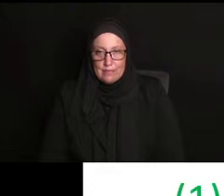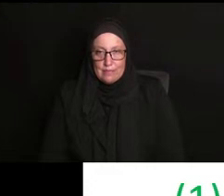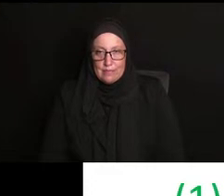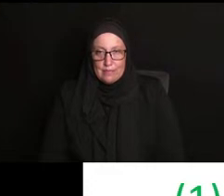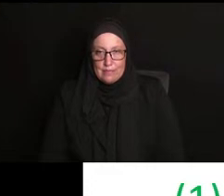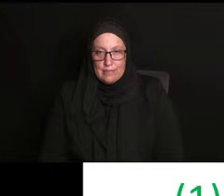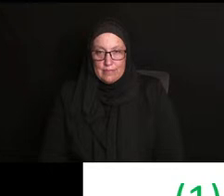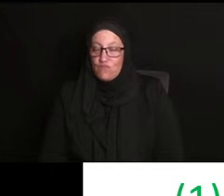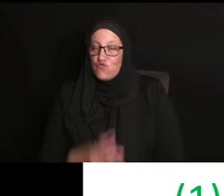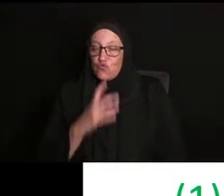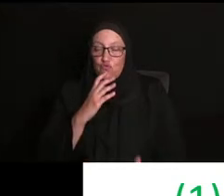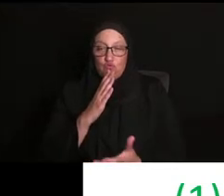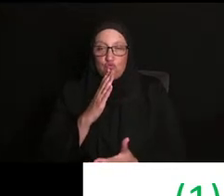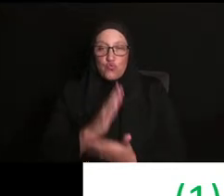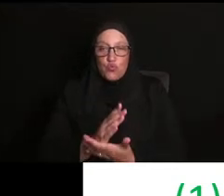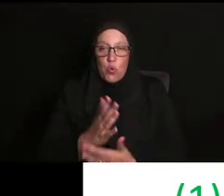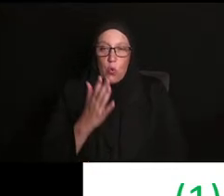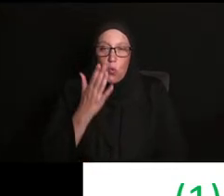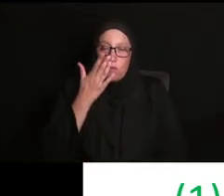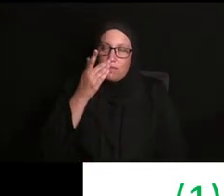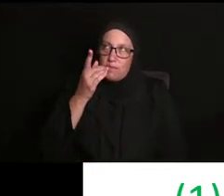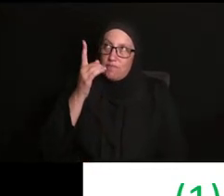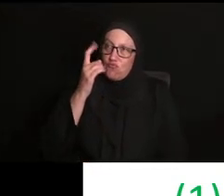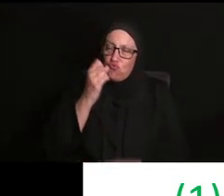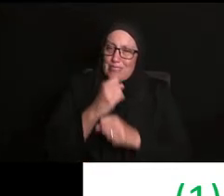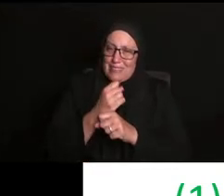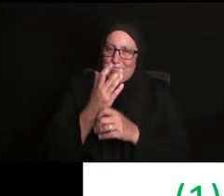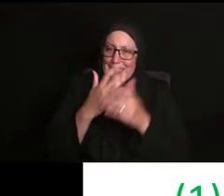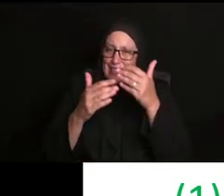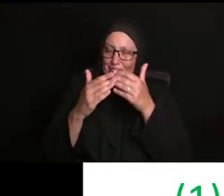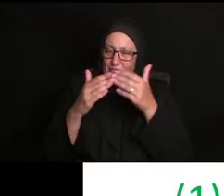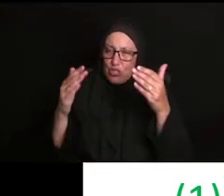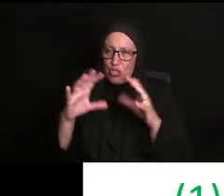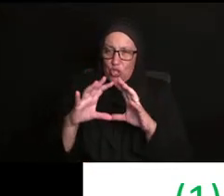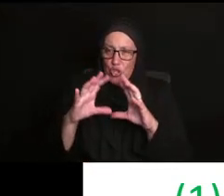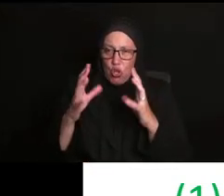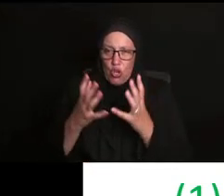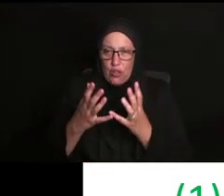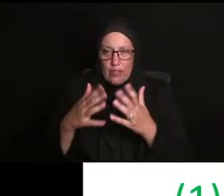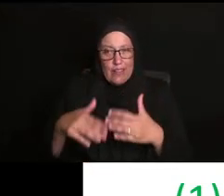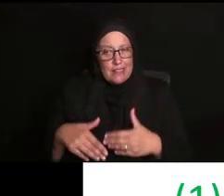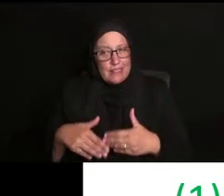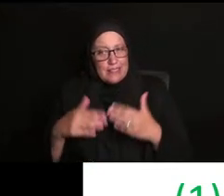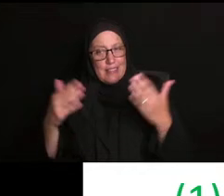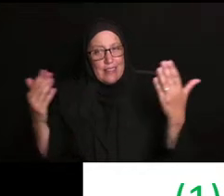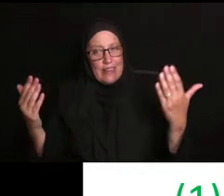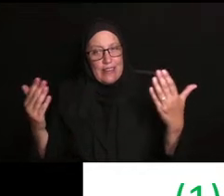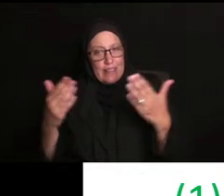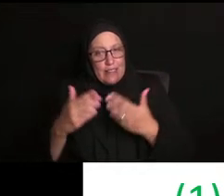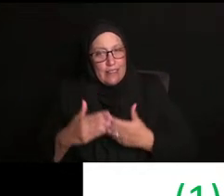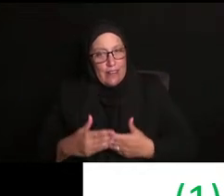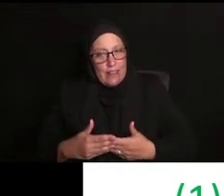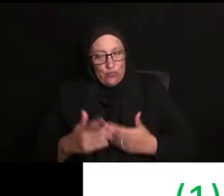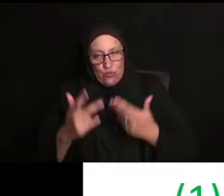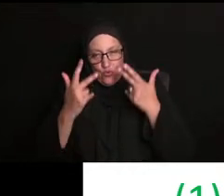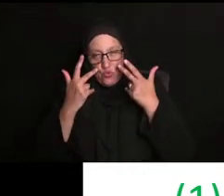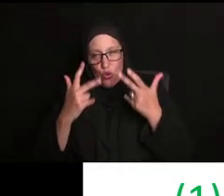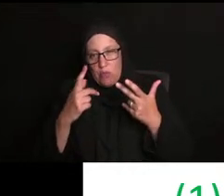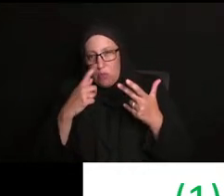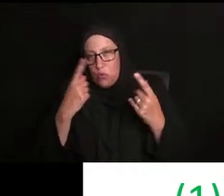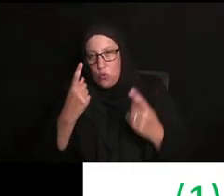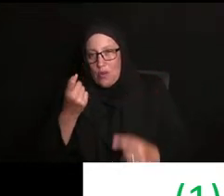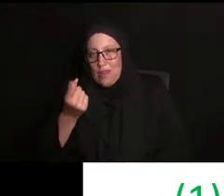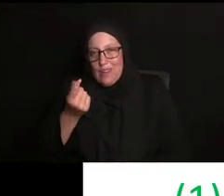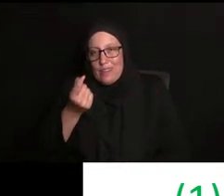Indeed, in the creation of the heavens and the earth and the alternation of the night and the day, there are signs for people of